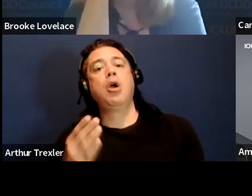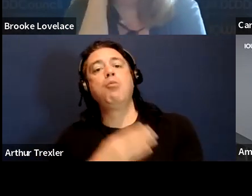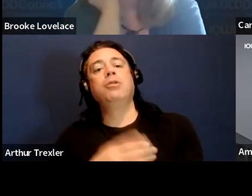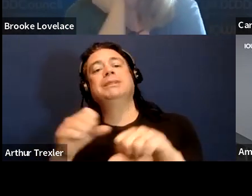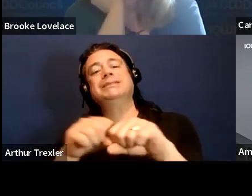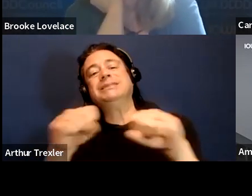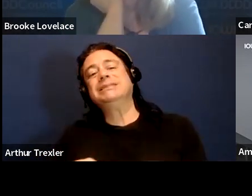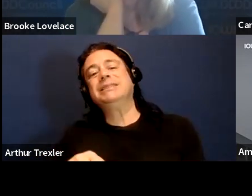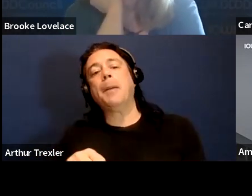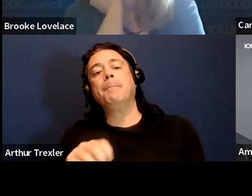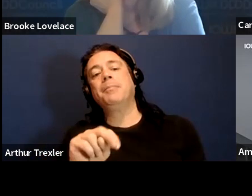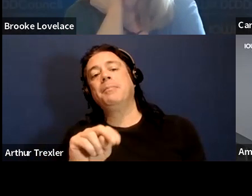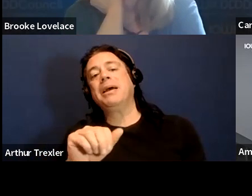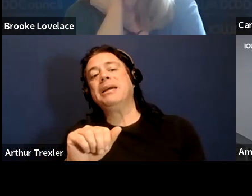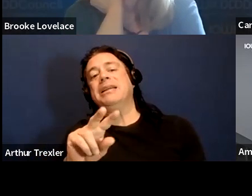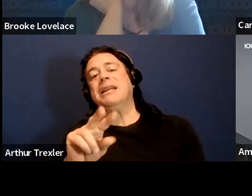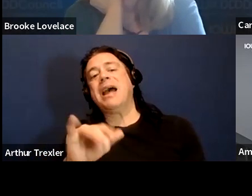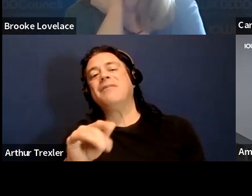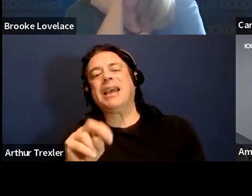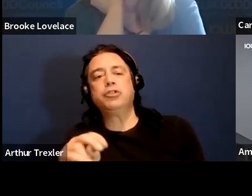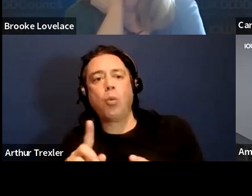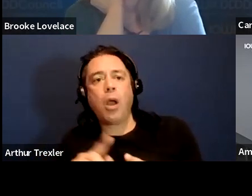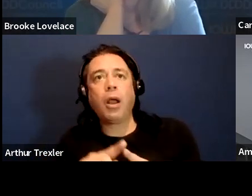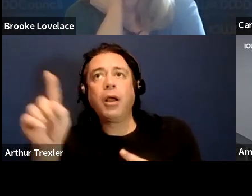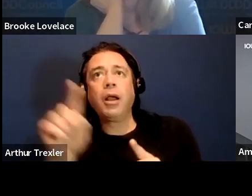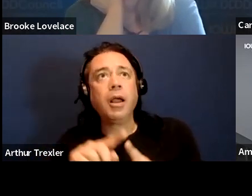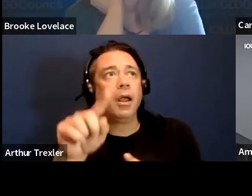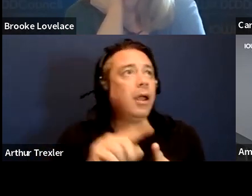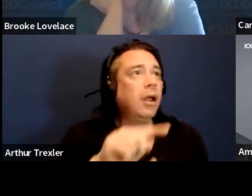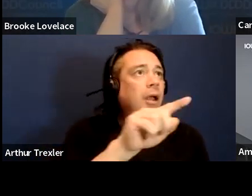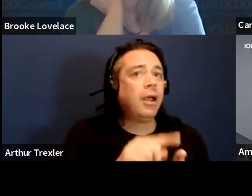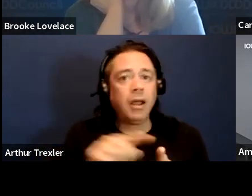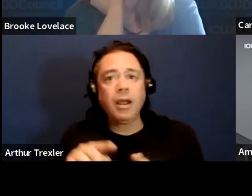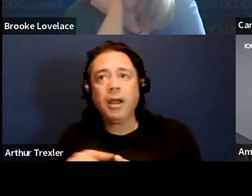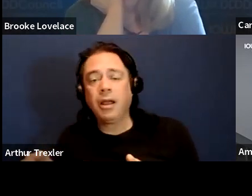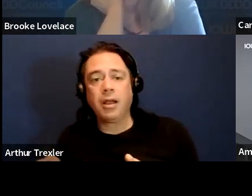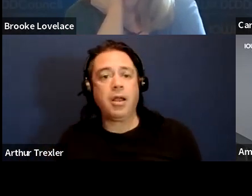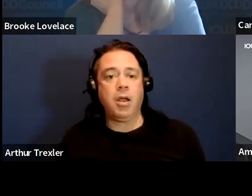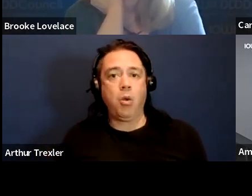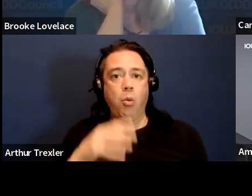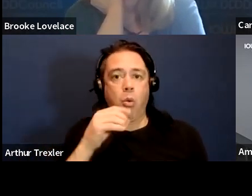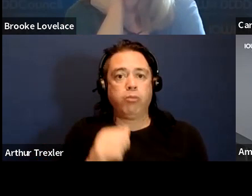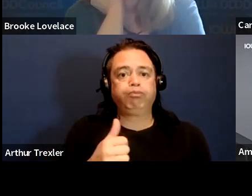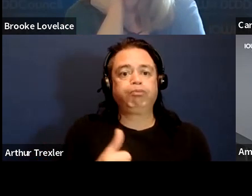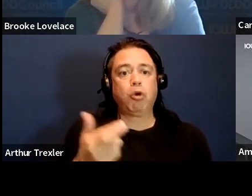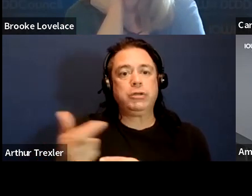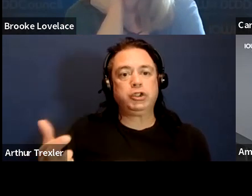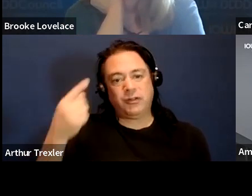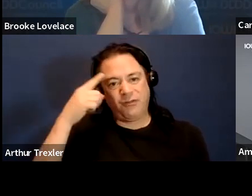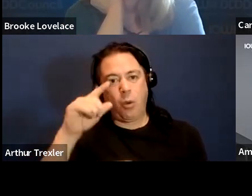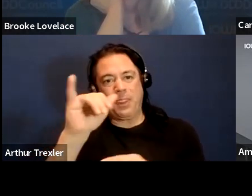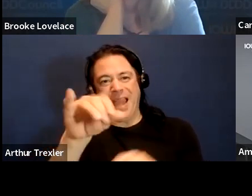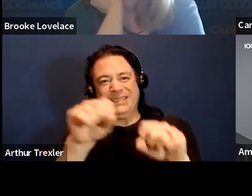navigation. The activities that we'll be undertaking are creating resources for system